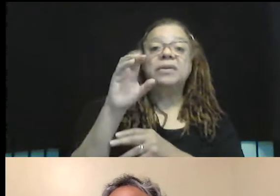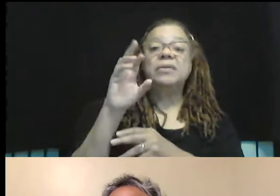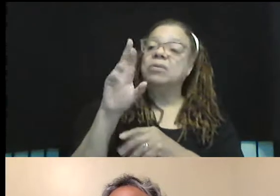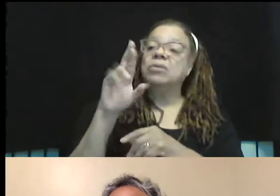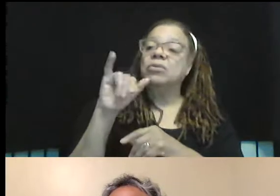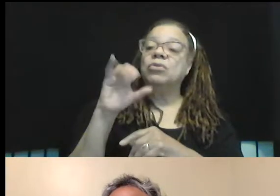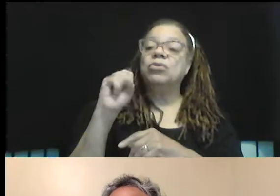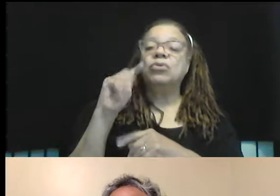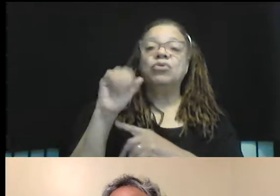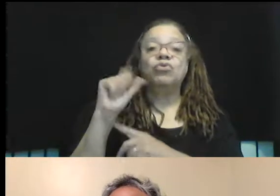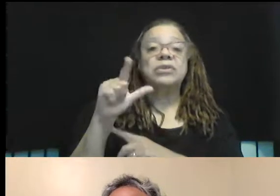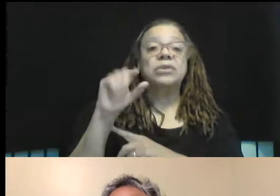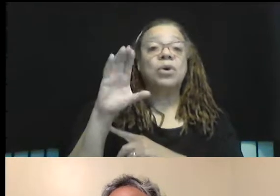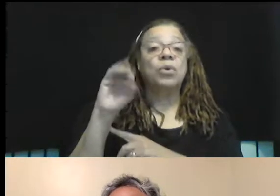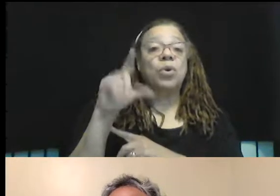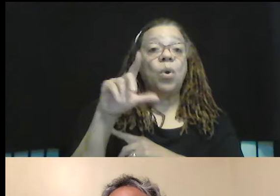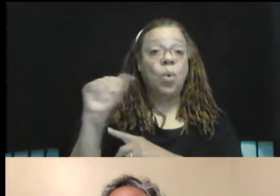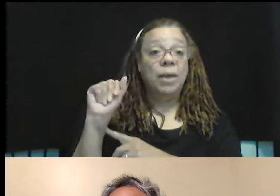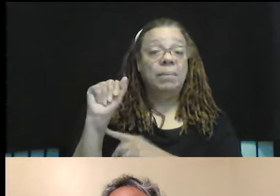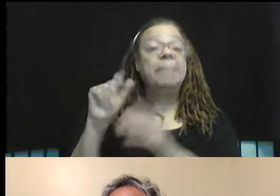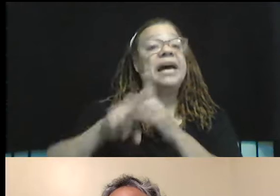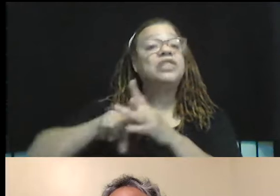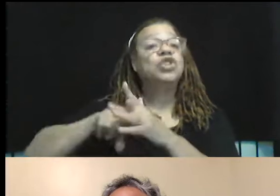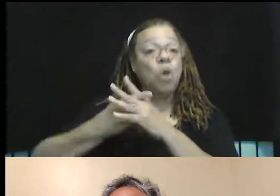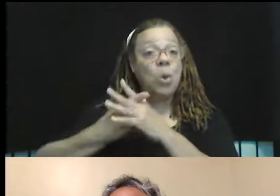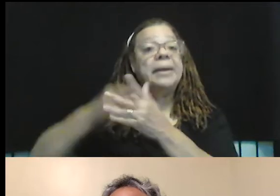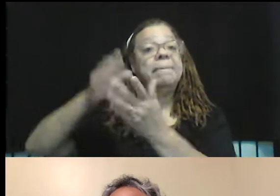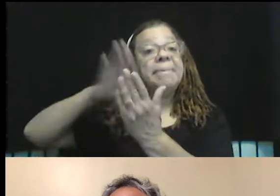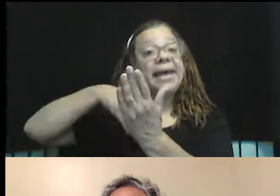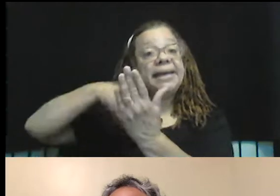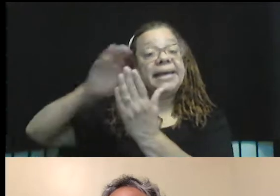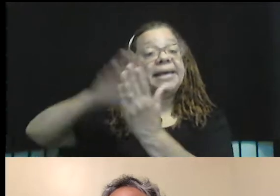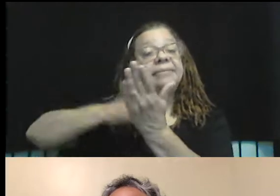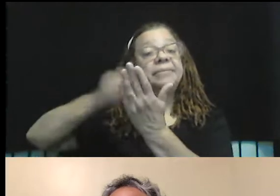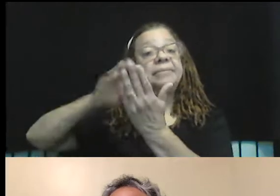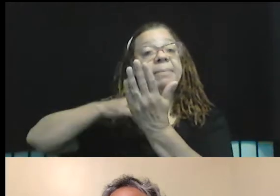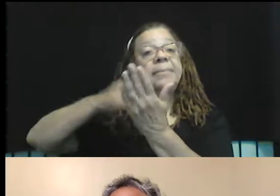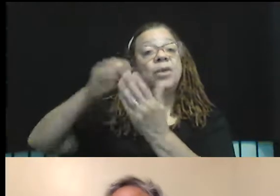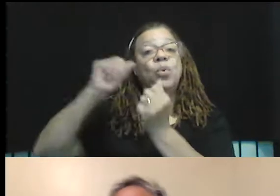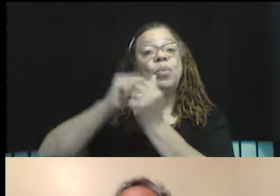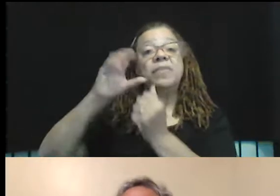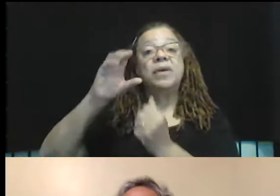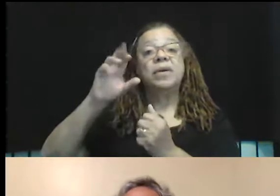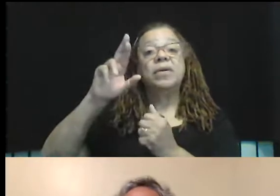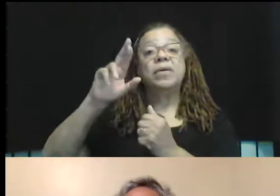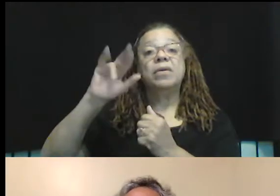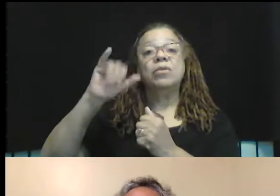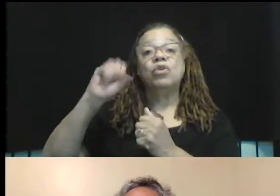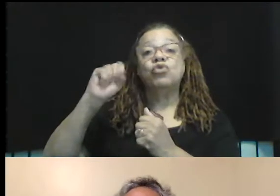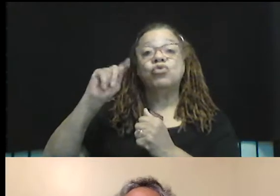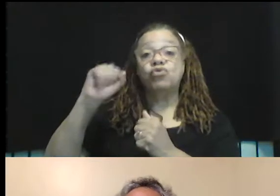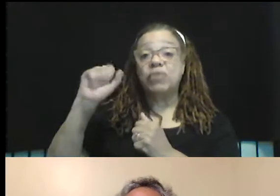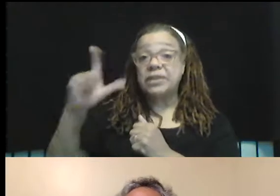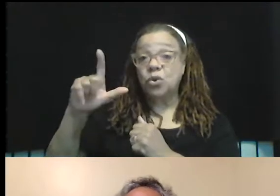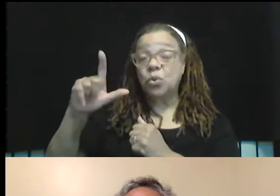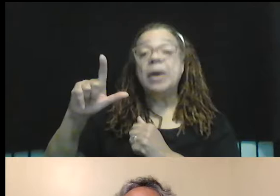that's a figure, but I kind of just started it just textural, like of the crystal, and then it kind of just